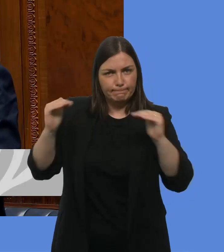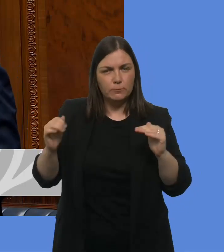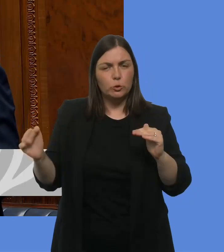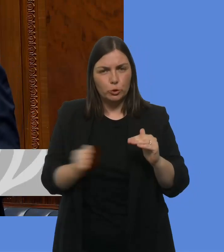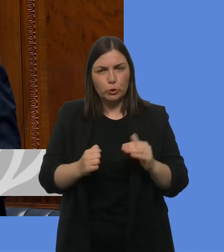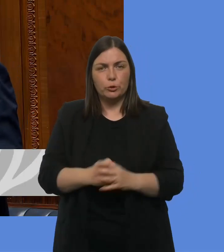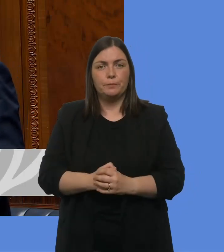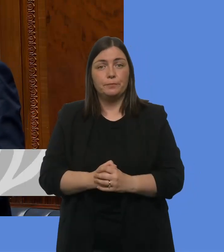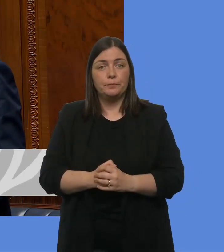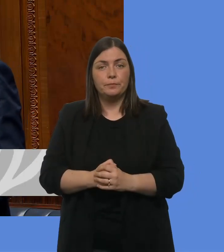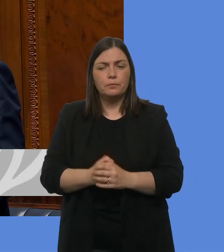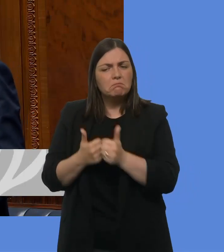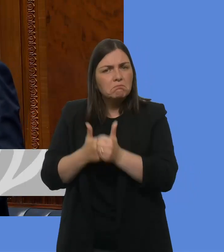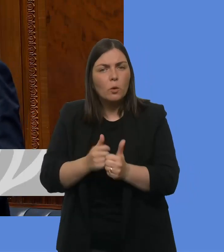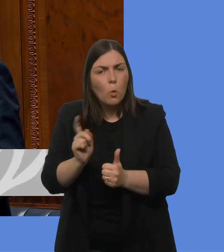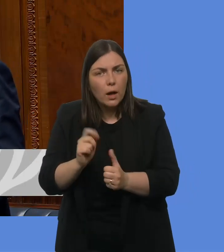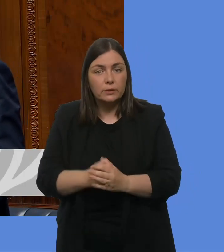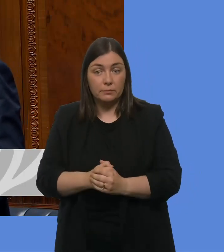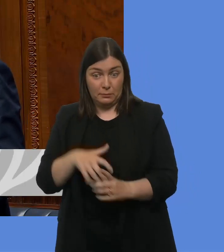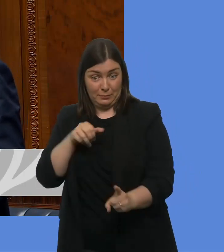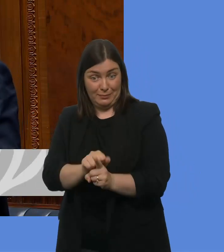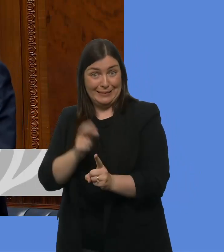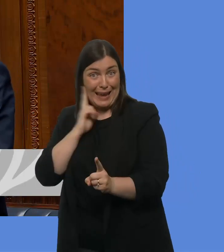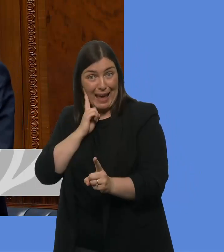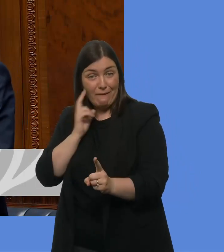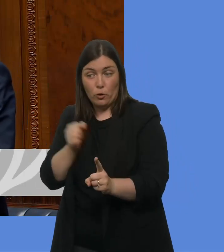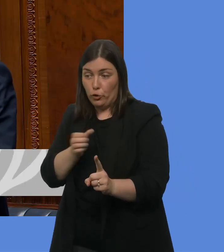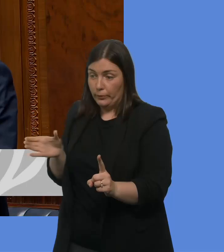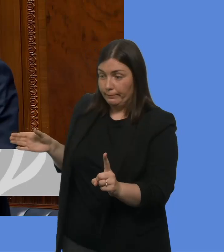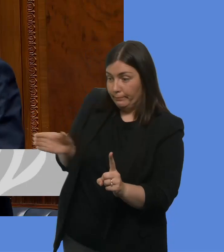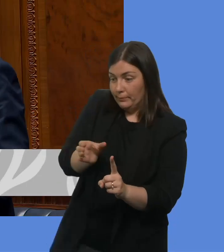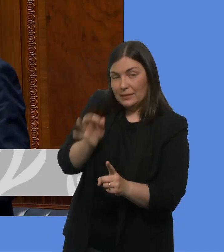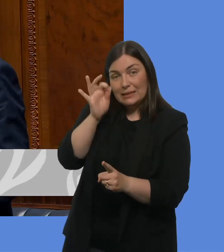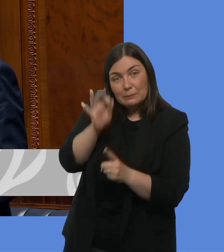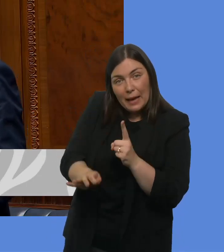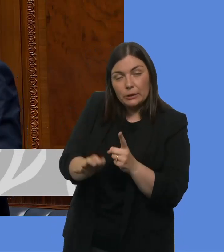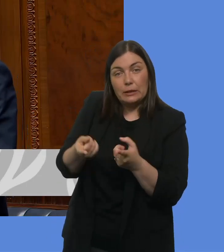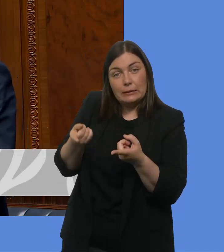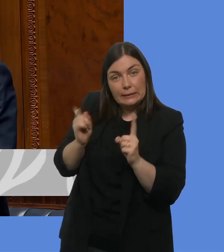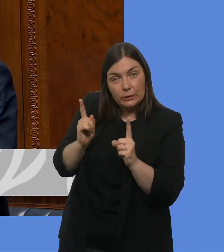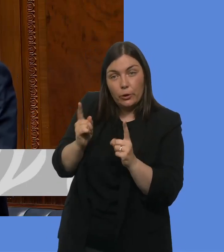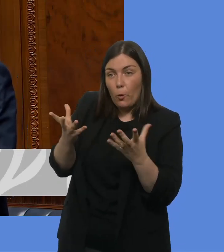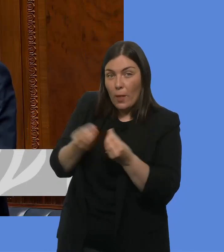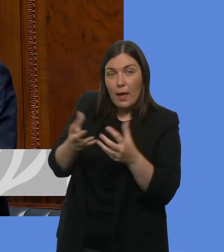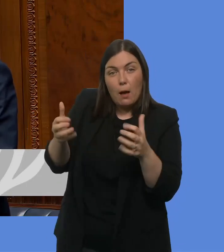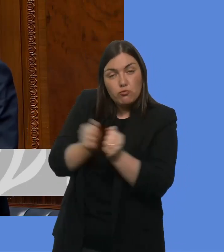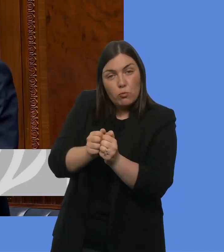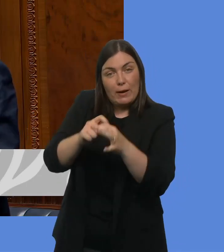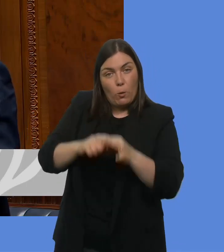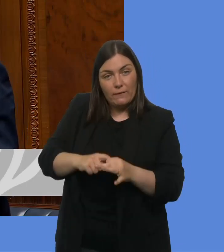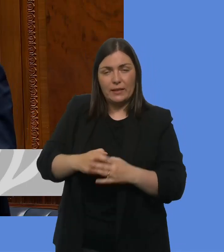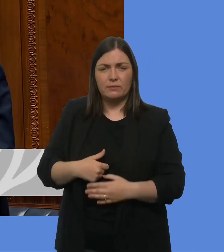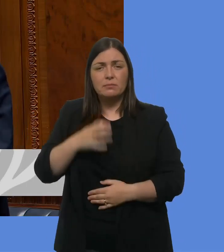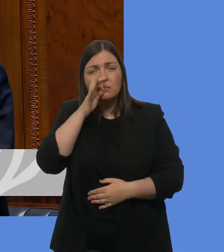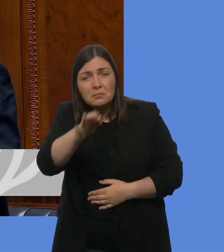diagnosis by a teacher with an appropriate qualification in multisensory impairment. Perhaps the Minister in his response could spell out what he is